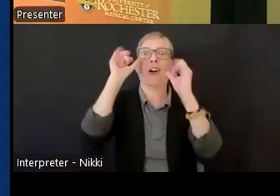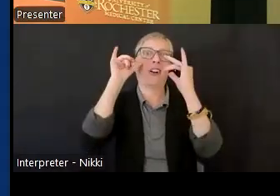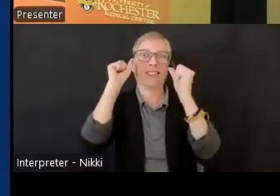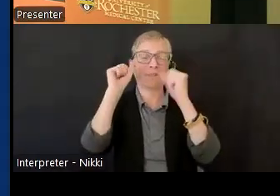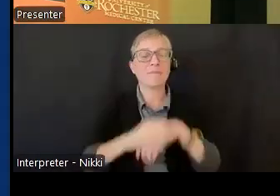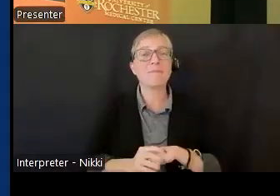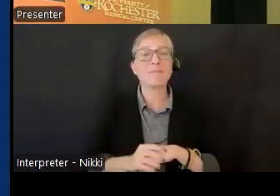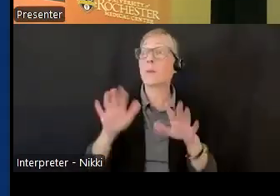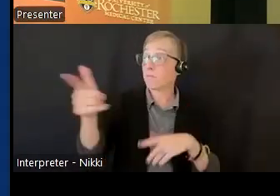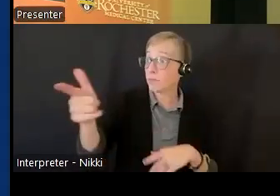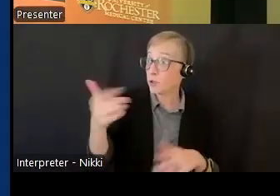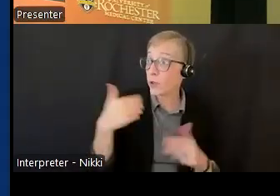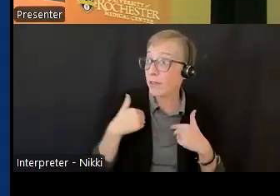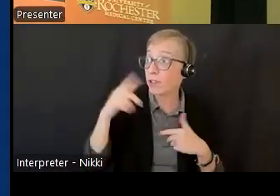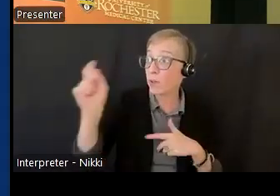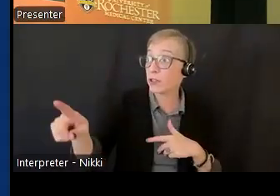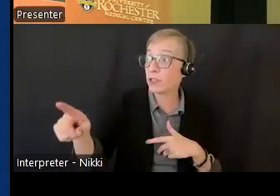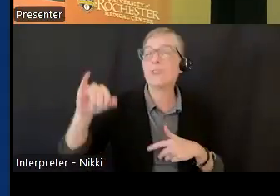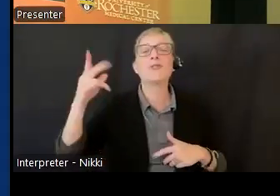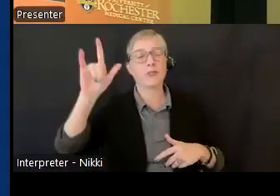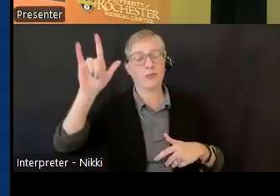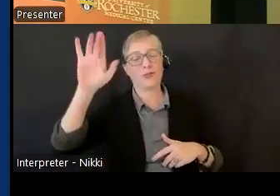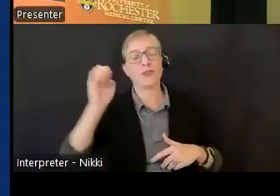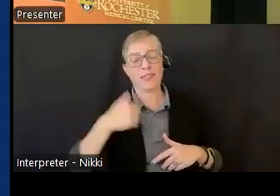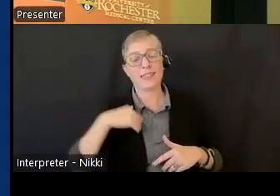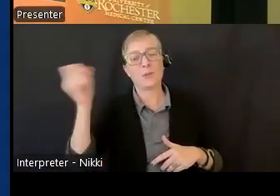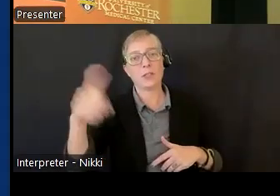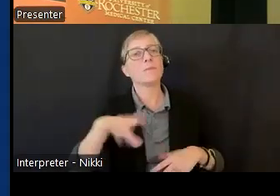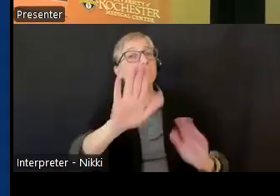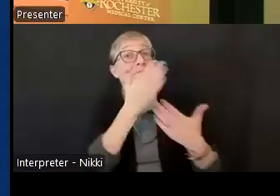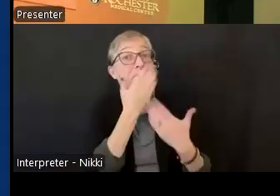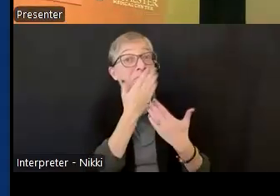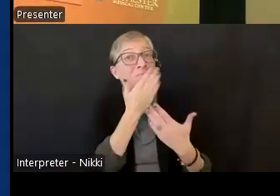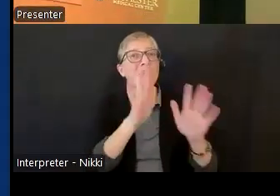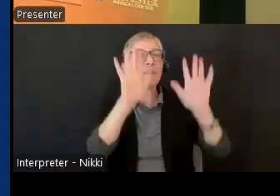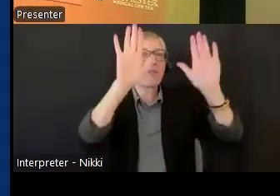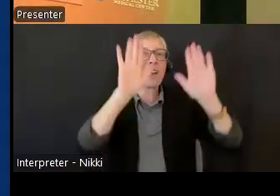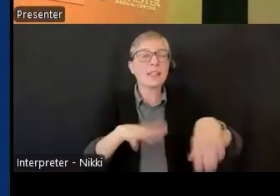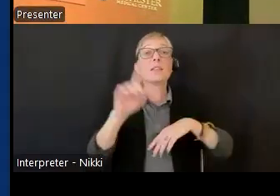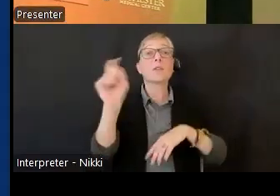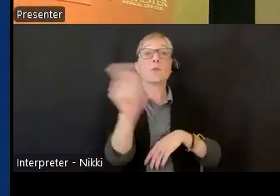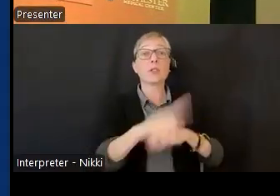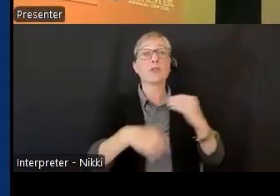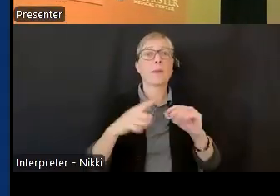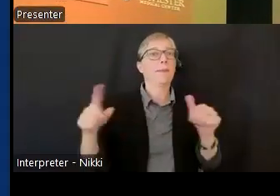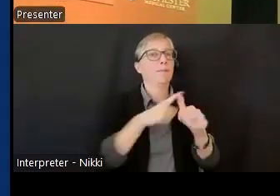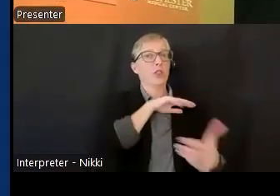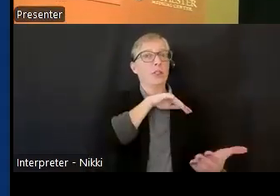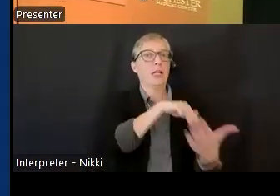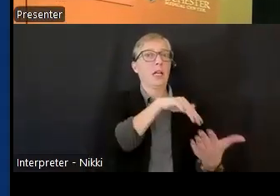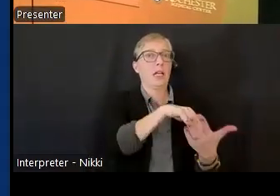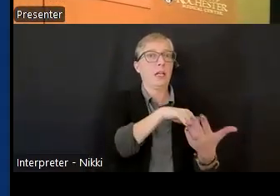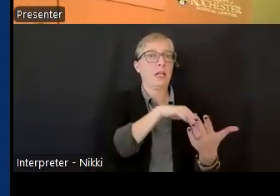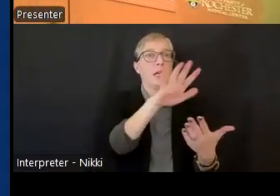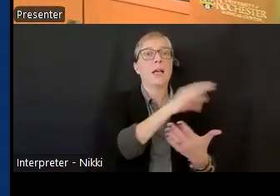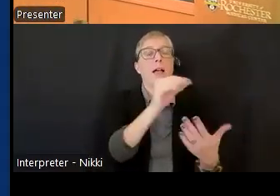Actel has a question. Thank you. That was absolutely fantastic. I have a question about the first study and the